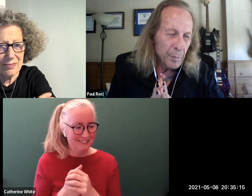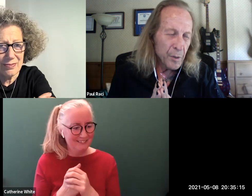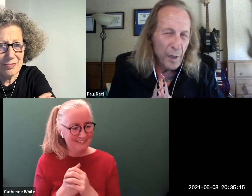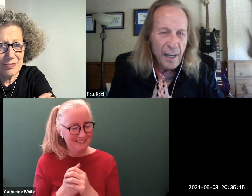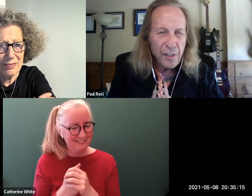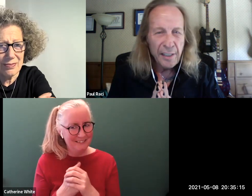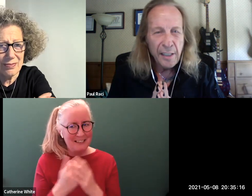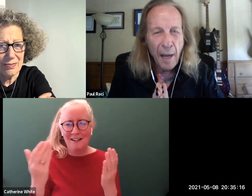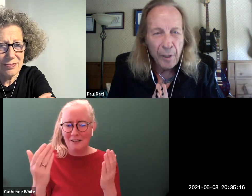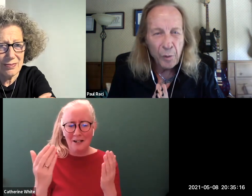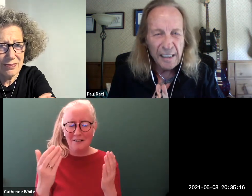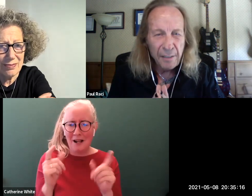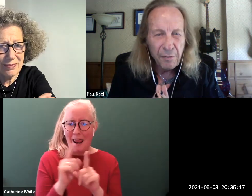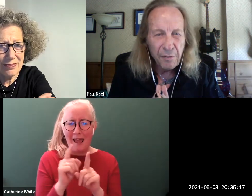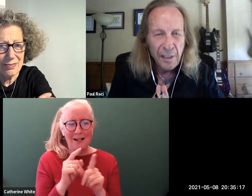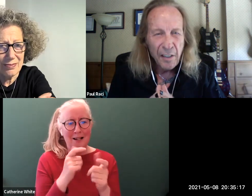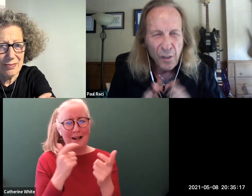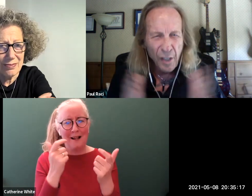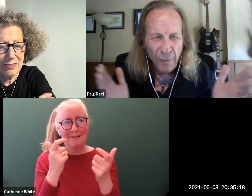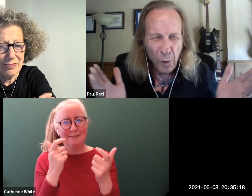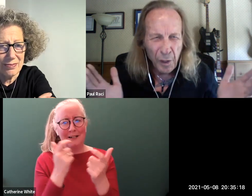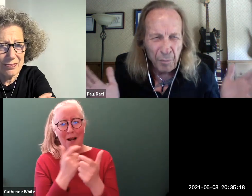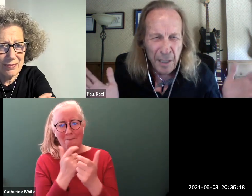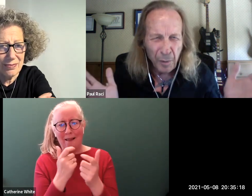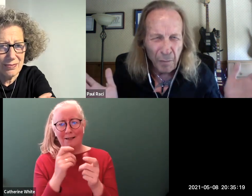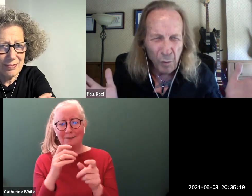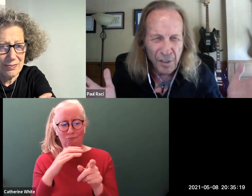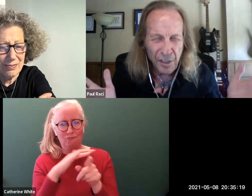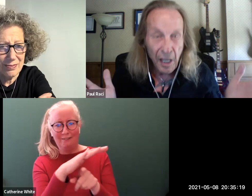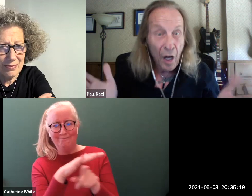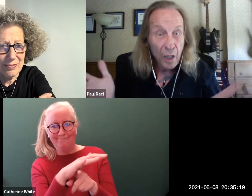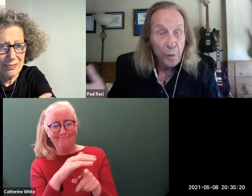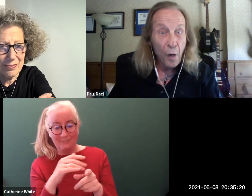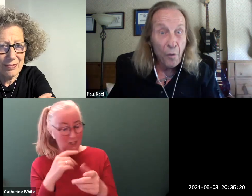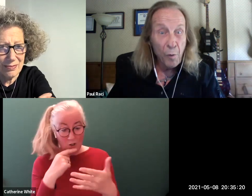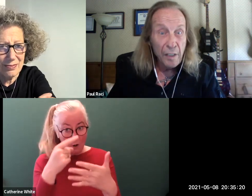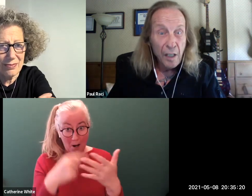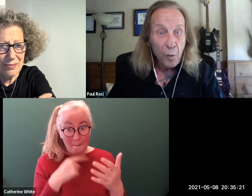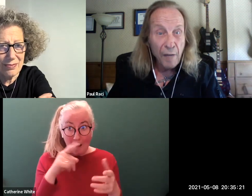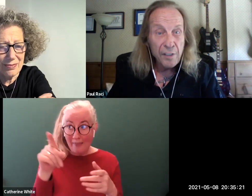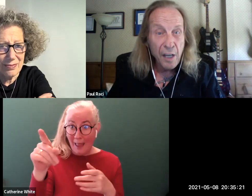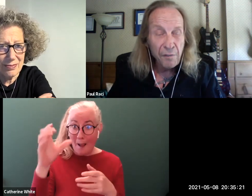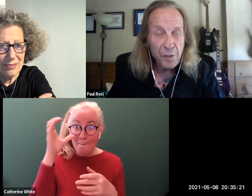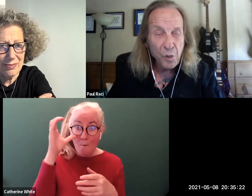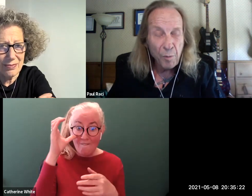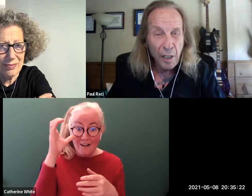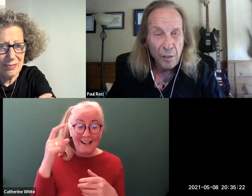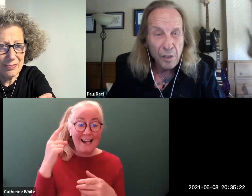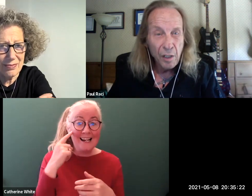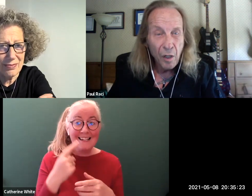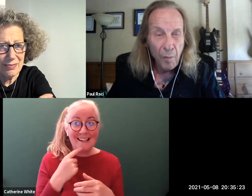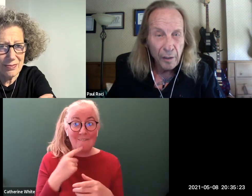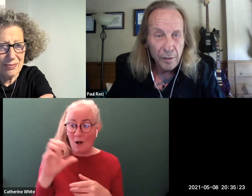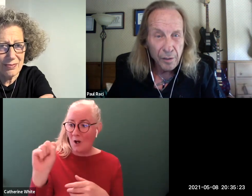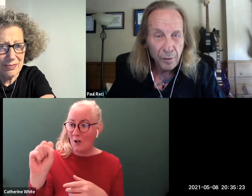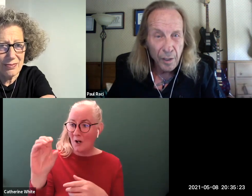They're portrayed as the comic relief. They're never real people in movies. And here we are with a movie. We have a deaf sober house.